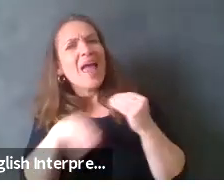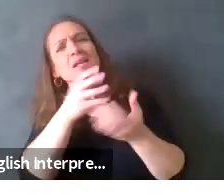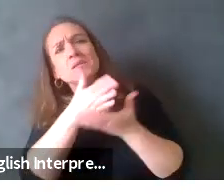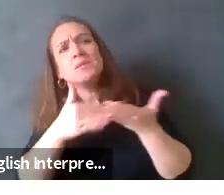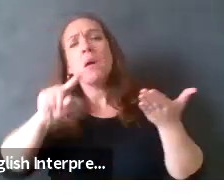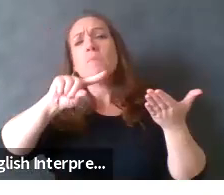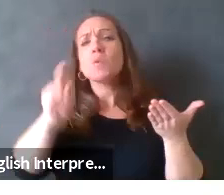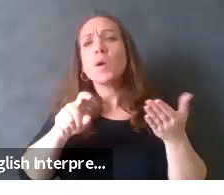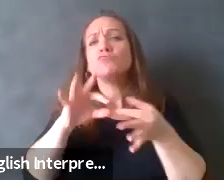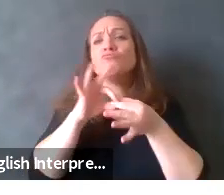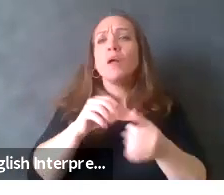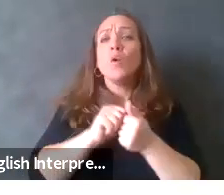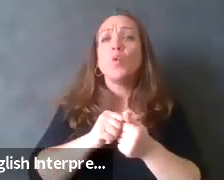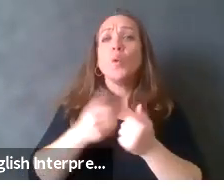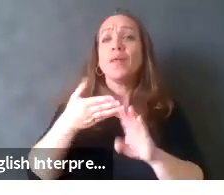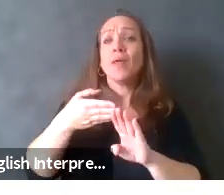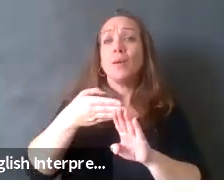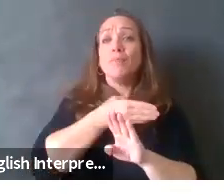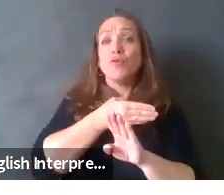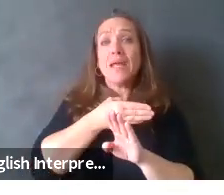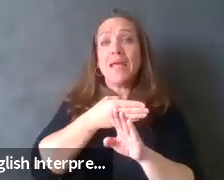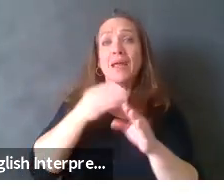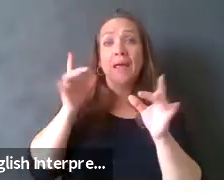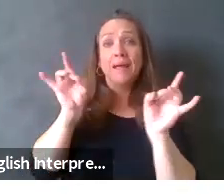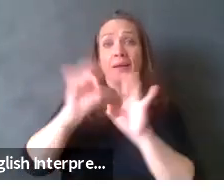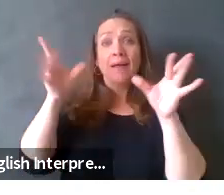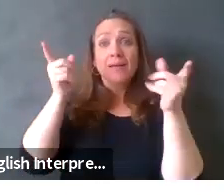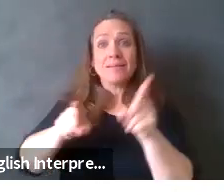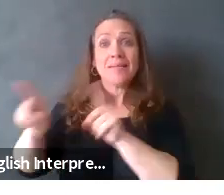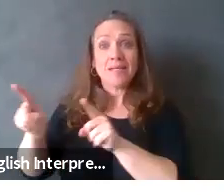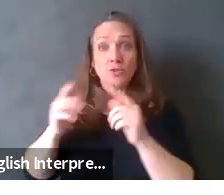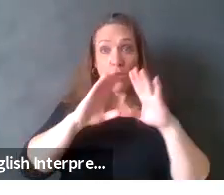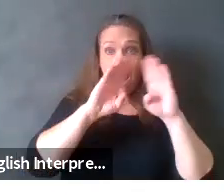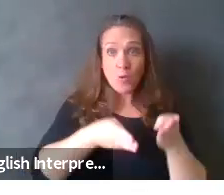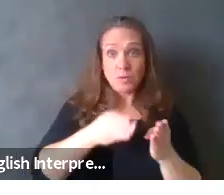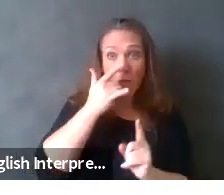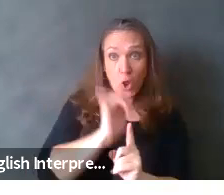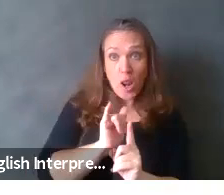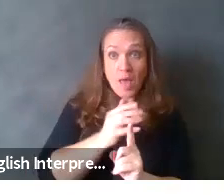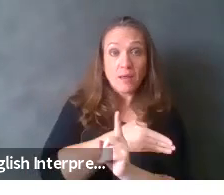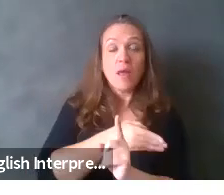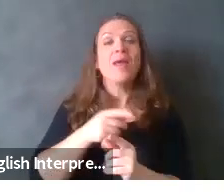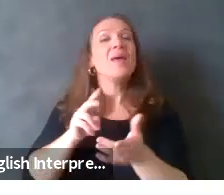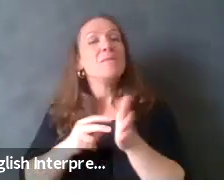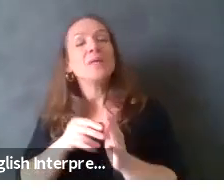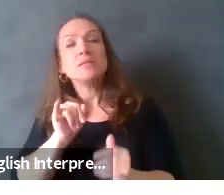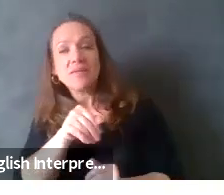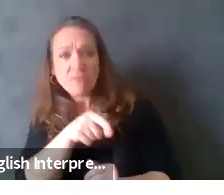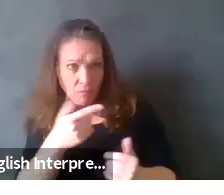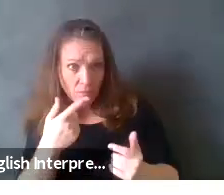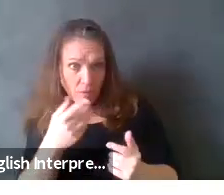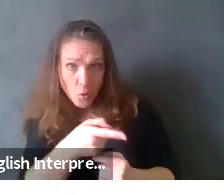around pre-event housing, which might alert us quicker to individuals who are experiencing homelessness